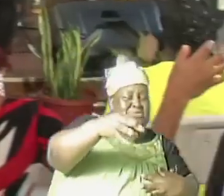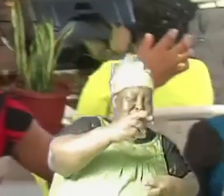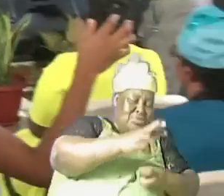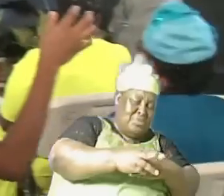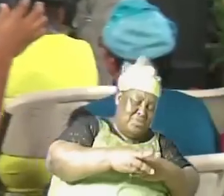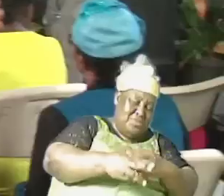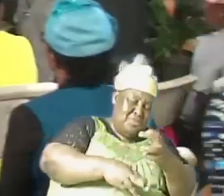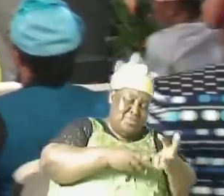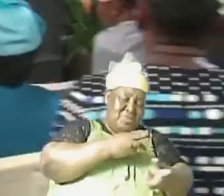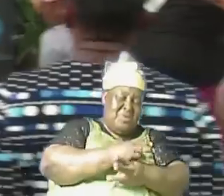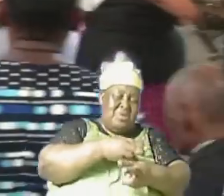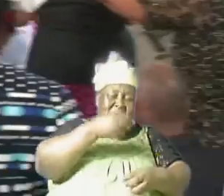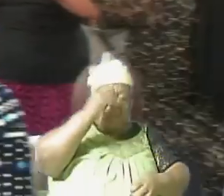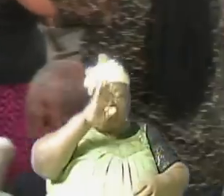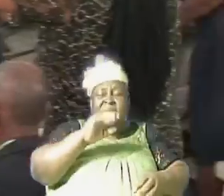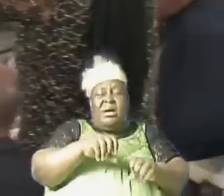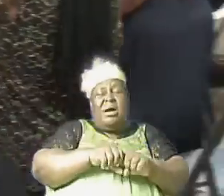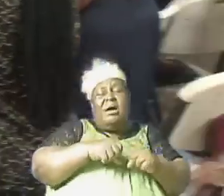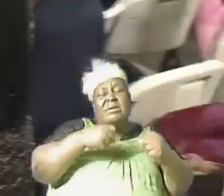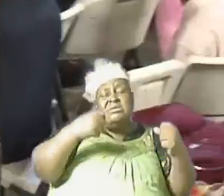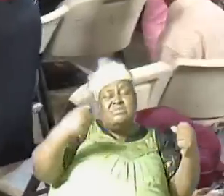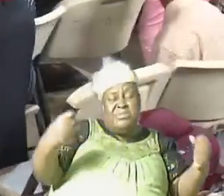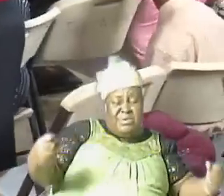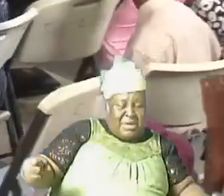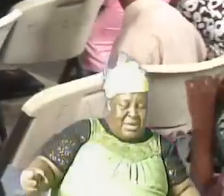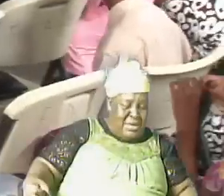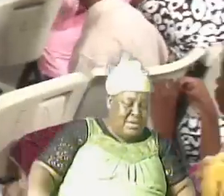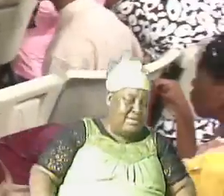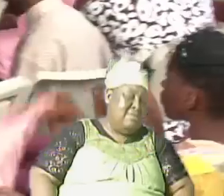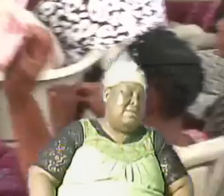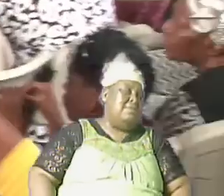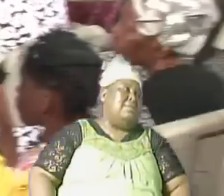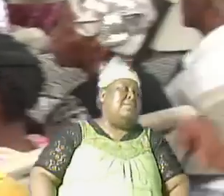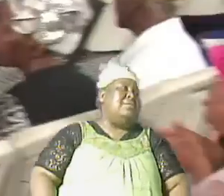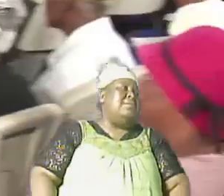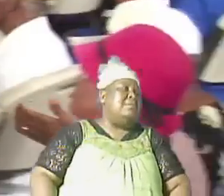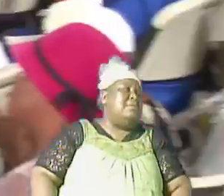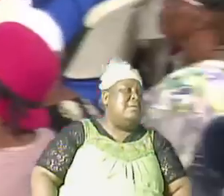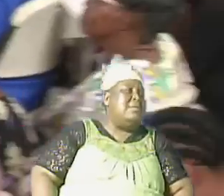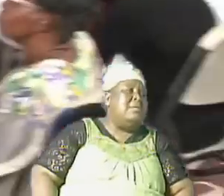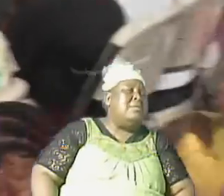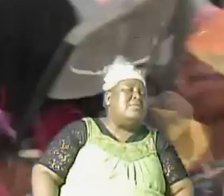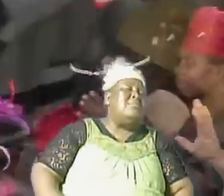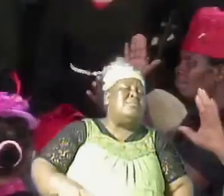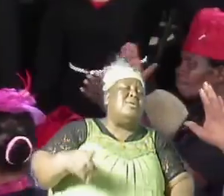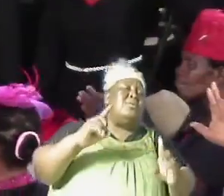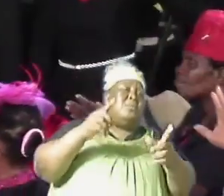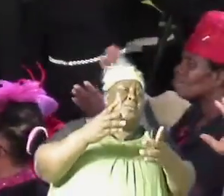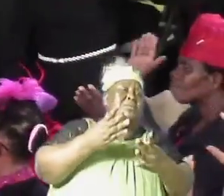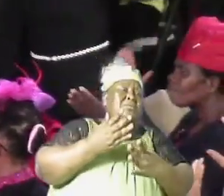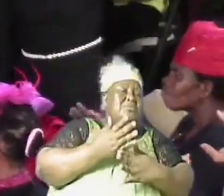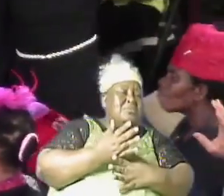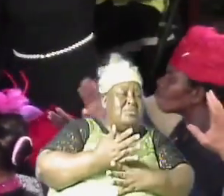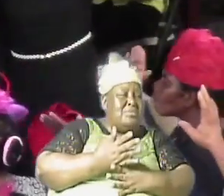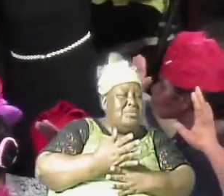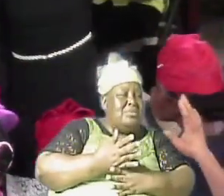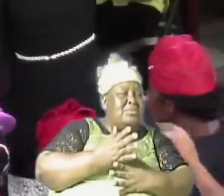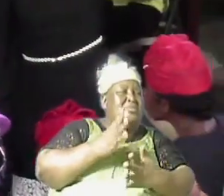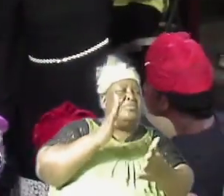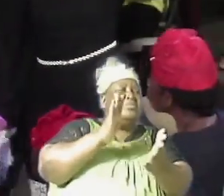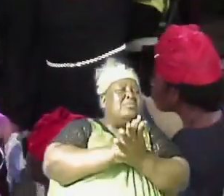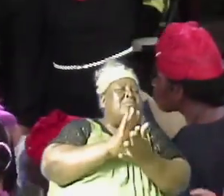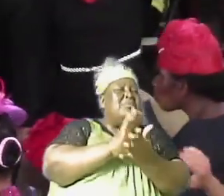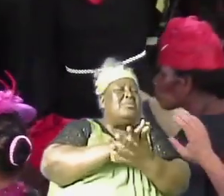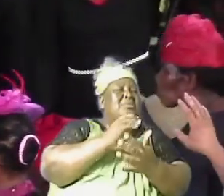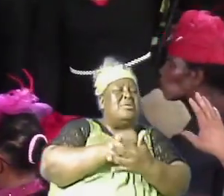right now. God is breaking it off you. Hallelujah. You're going to this school,